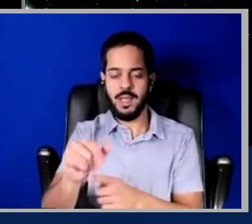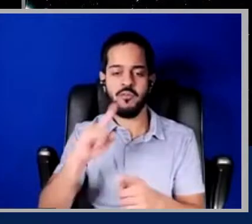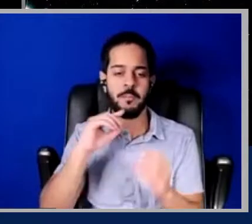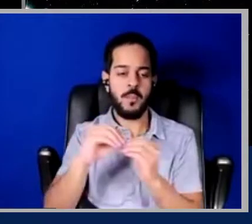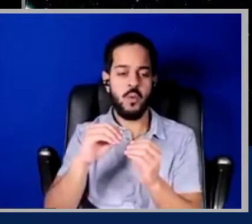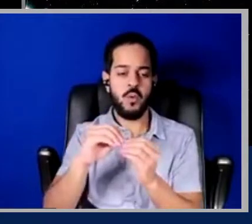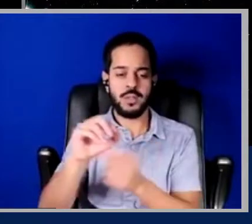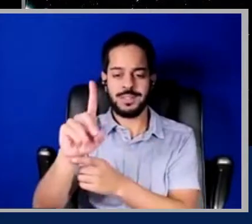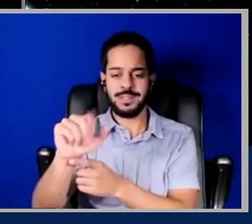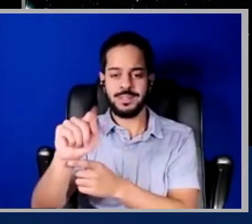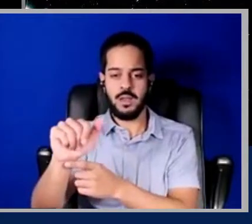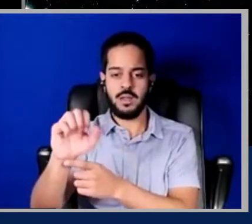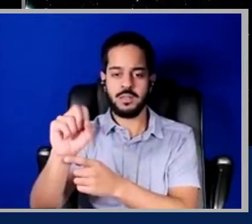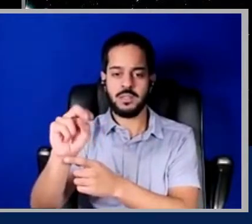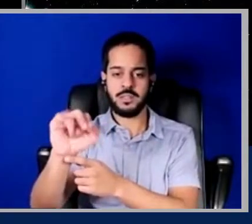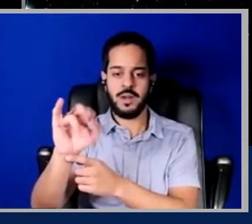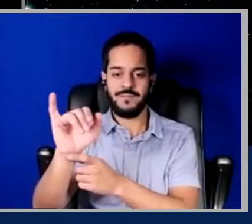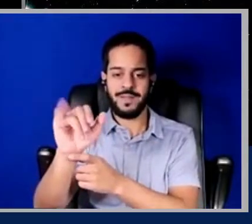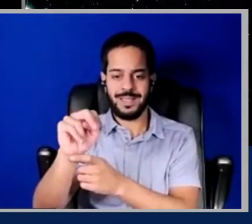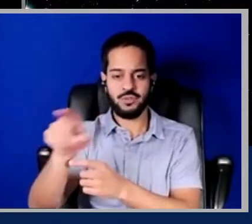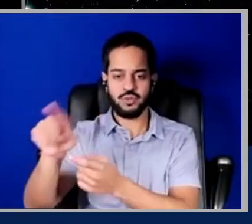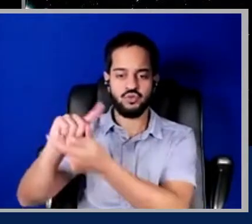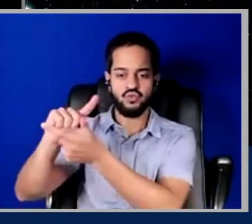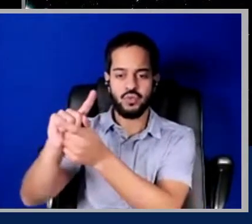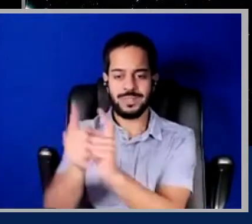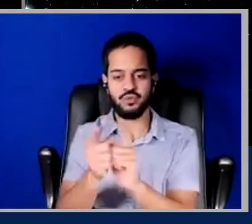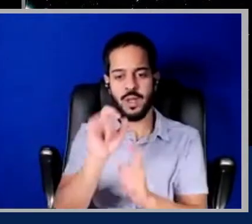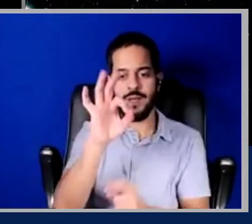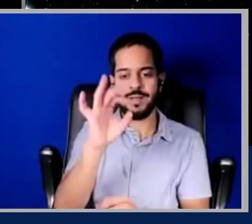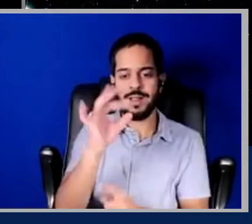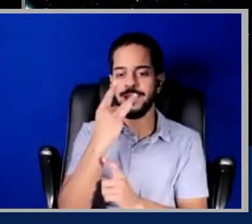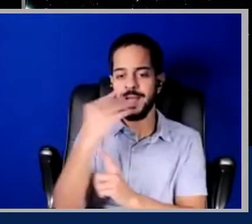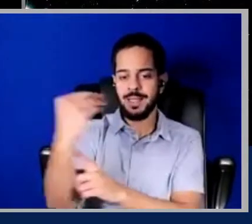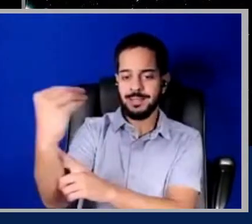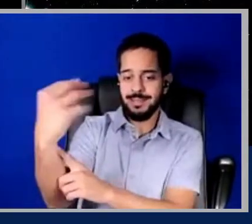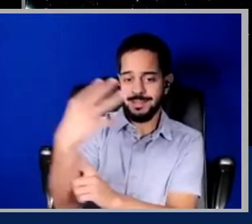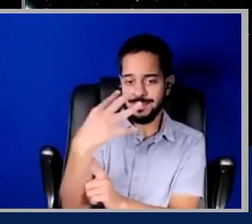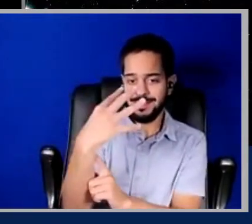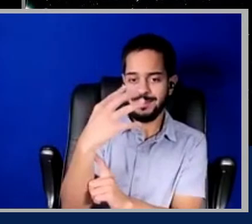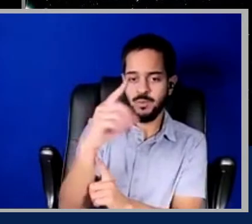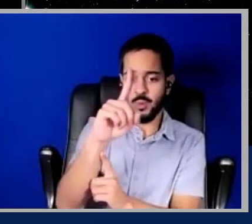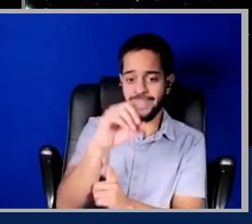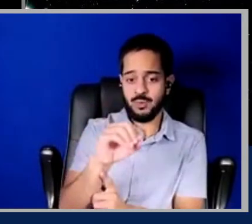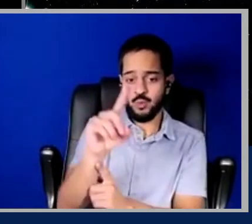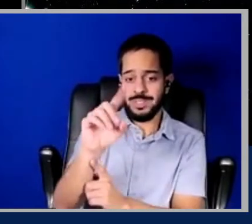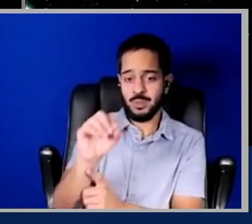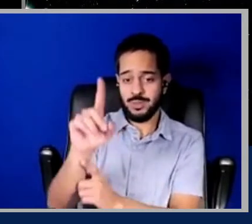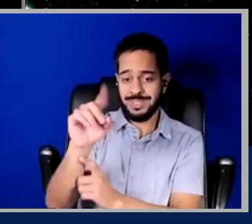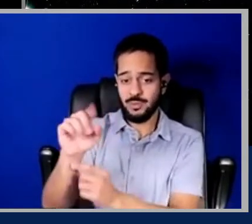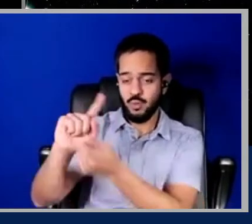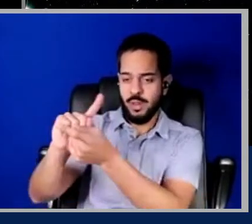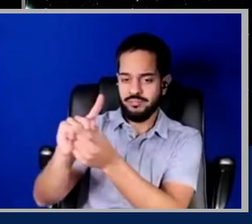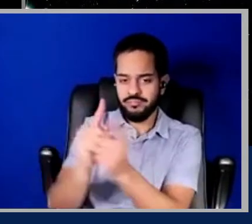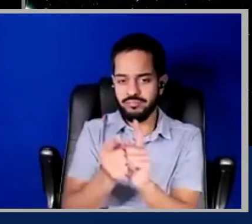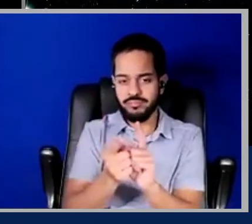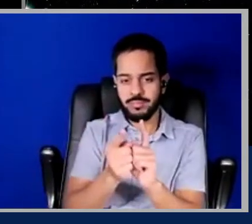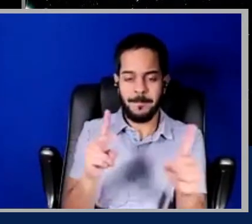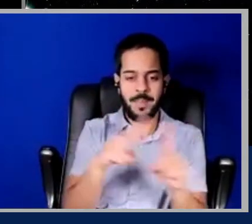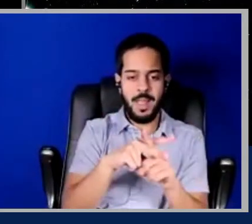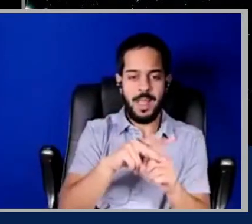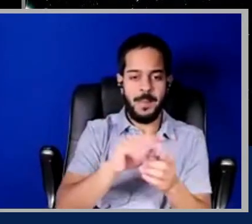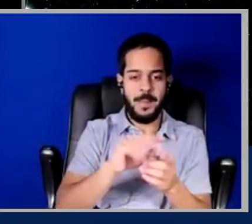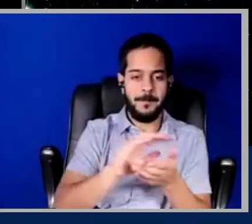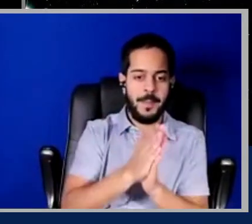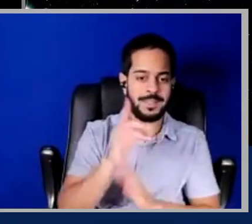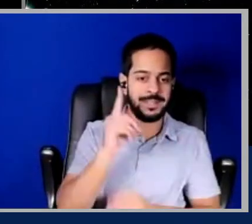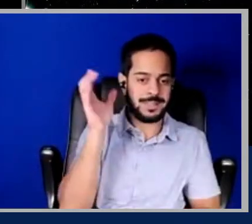is just a translation of that light. It's just a translation of that data that we've captured. So the data that comes to us,